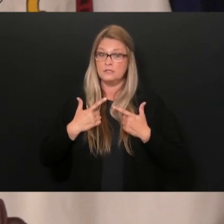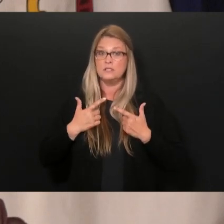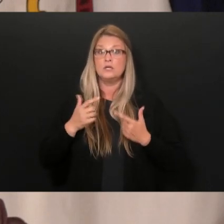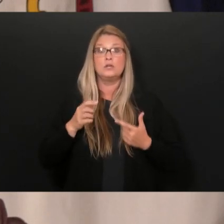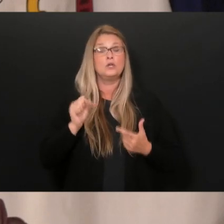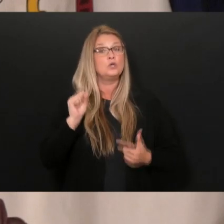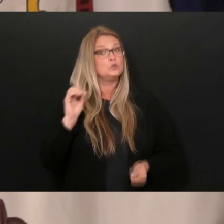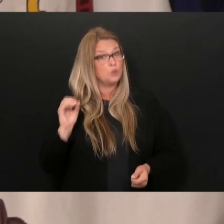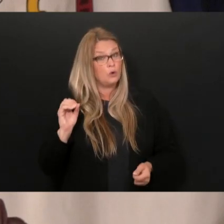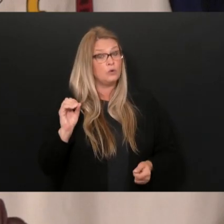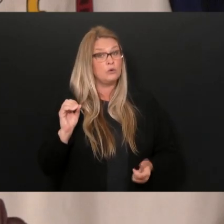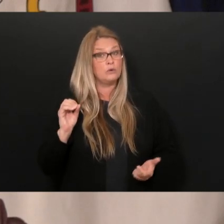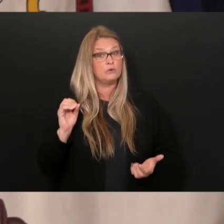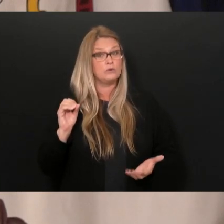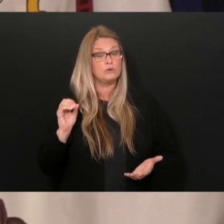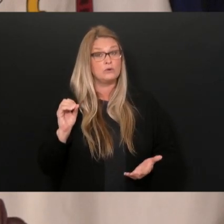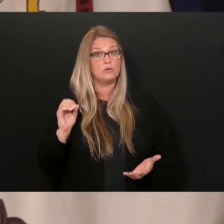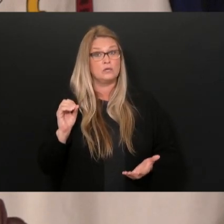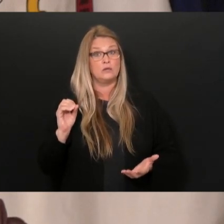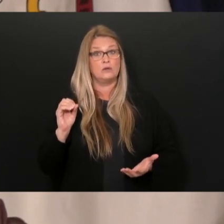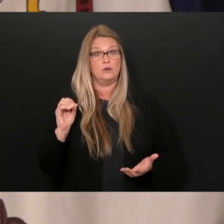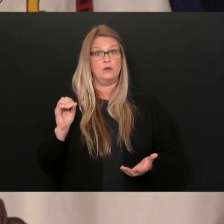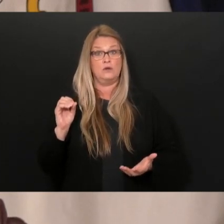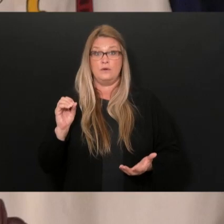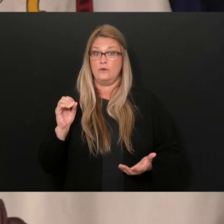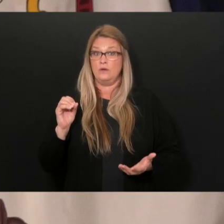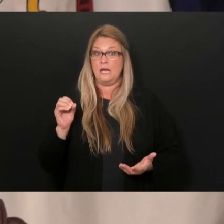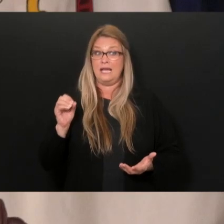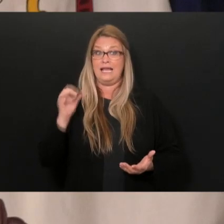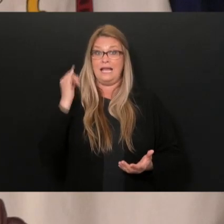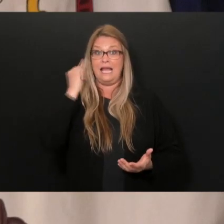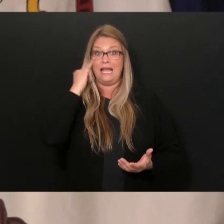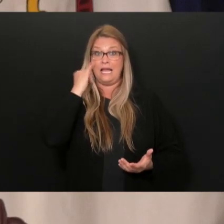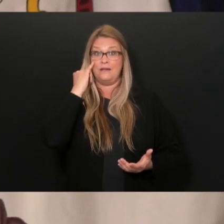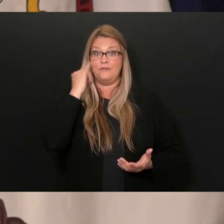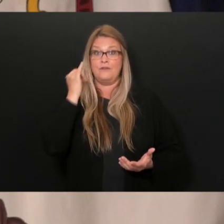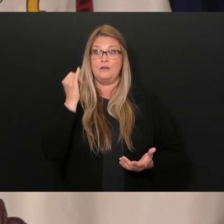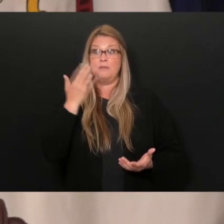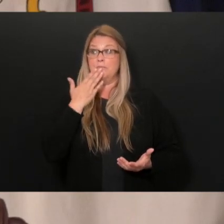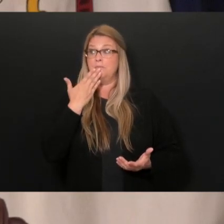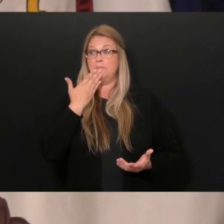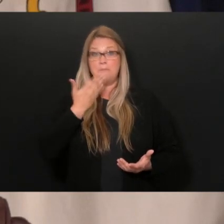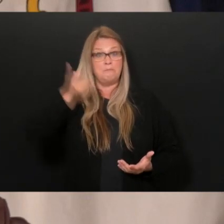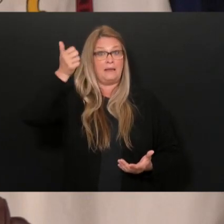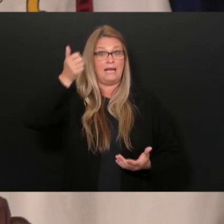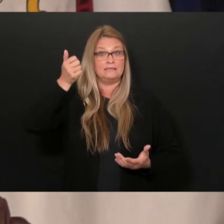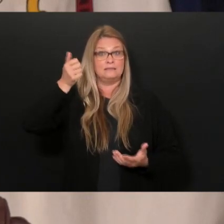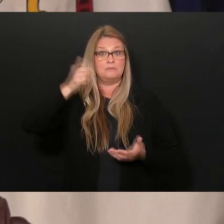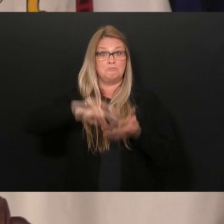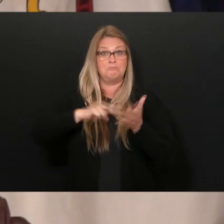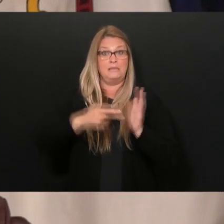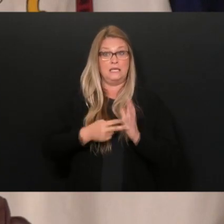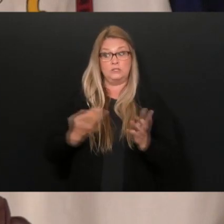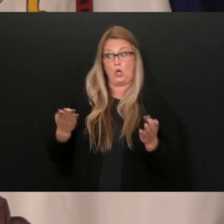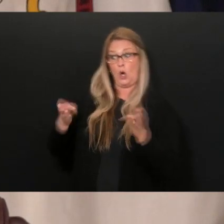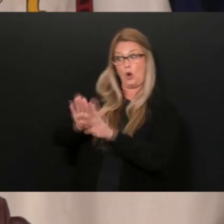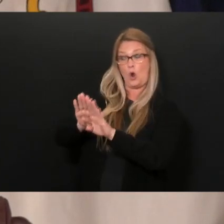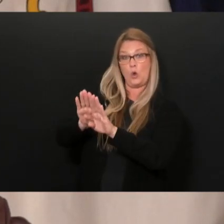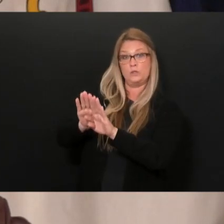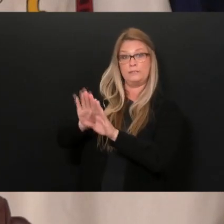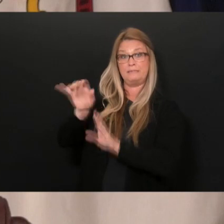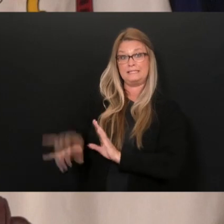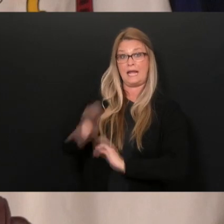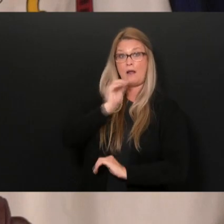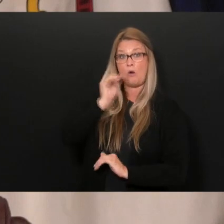if in fact we think the best thing is not reopen in any way and just stay at home,